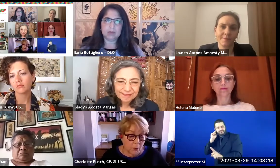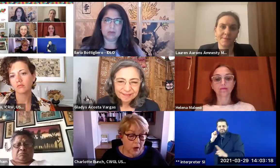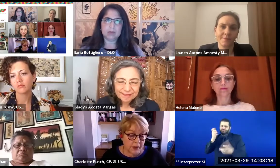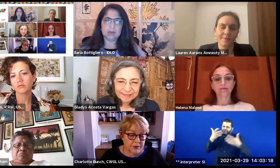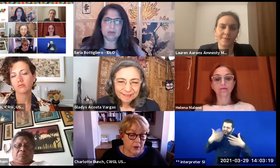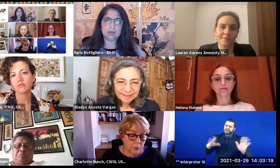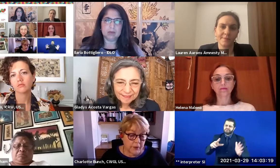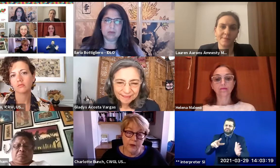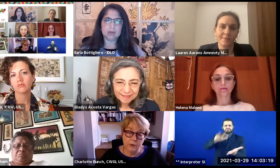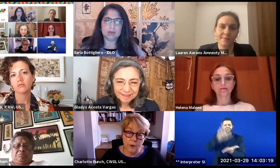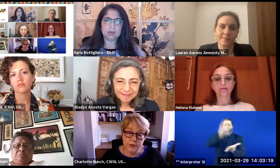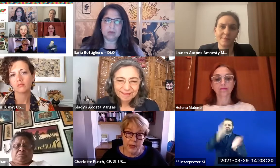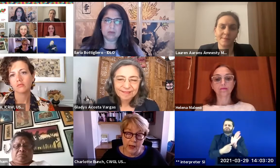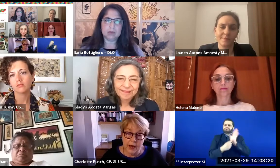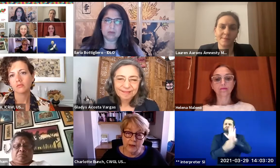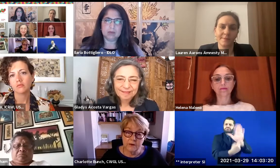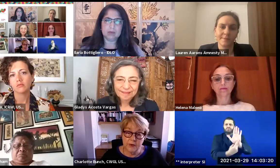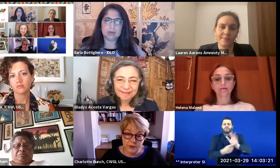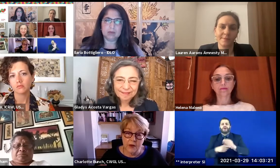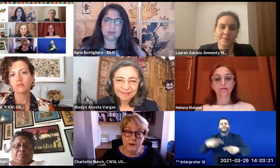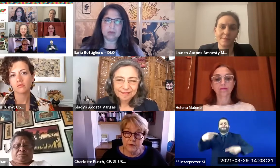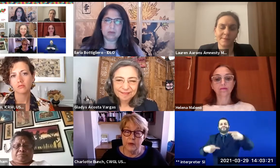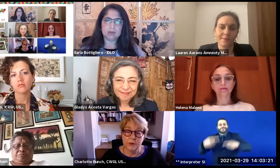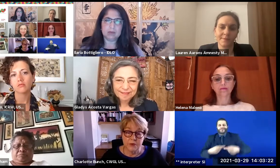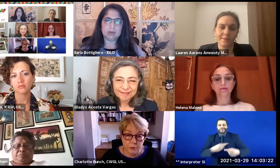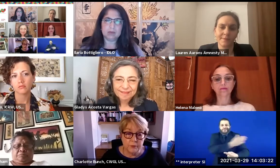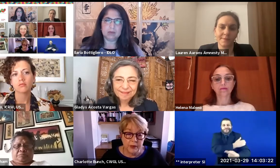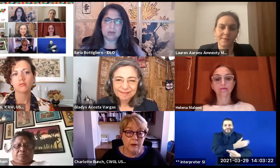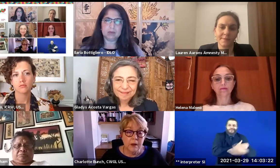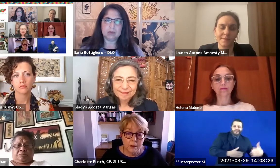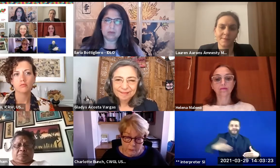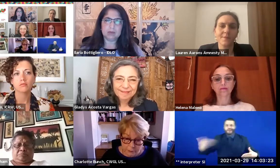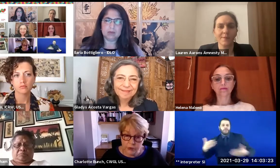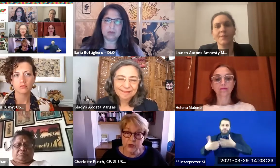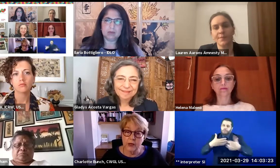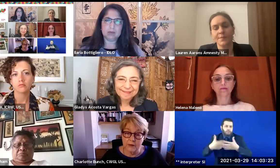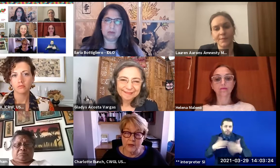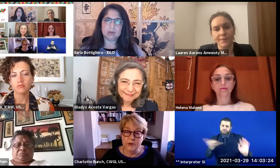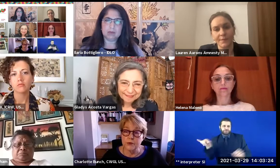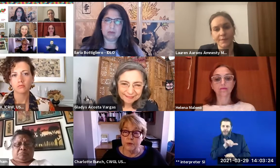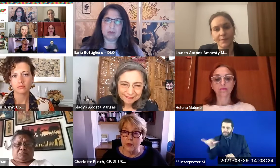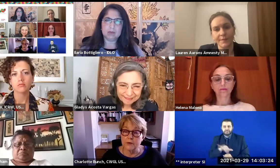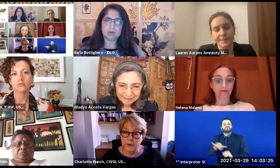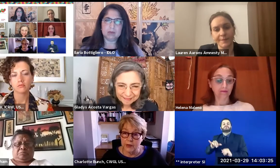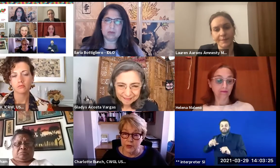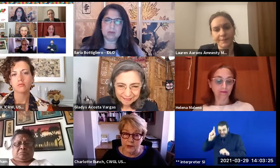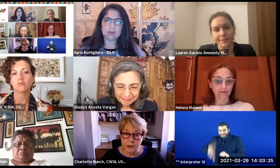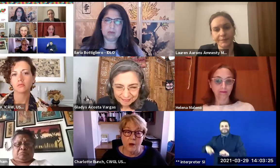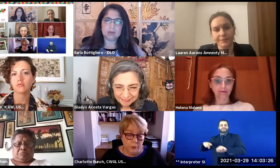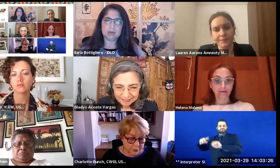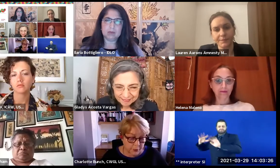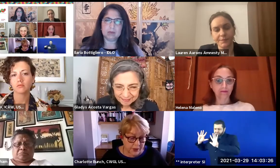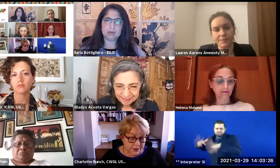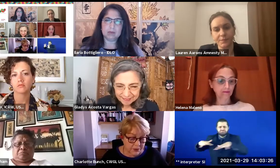mattered was whether there was an activist feminist movement pushing these issues onto the